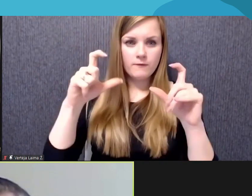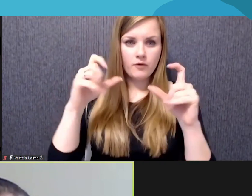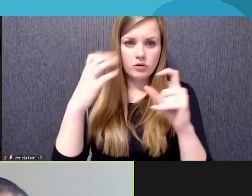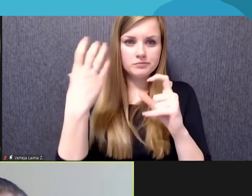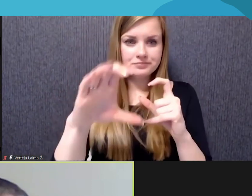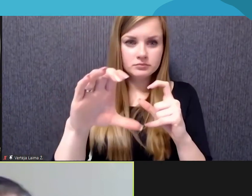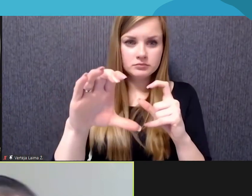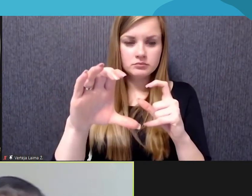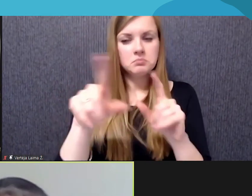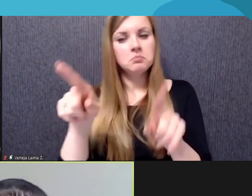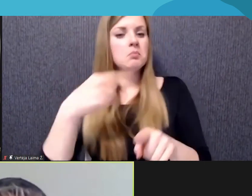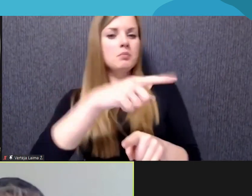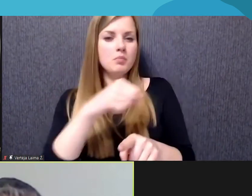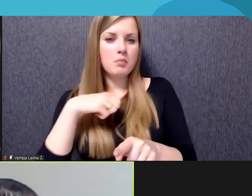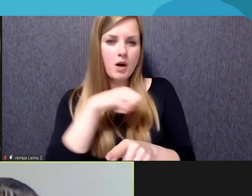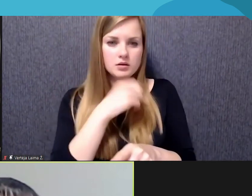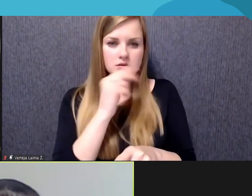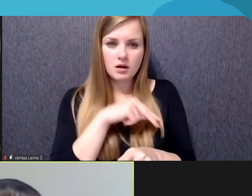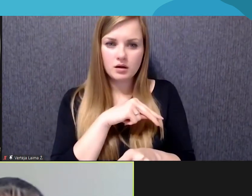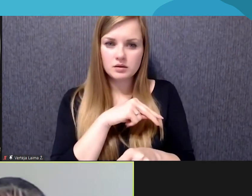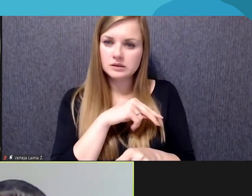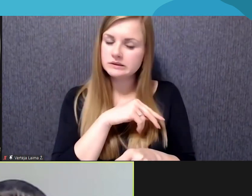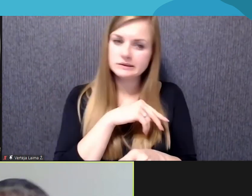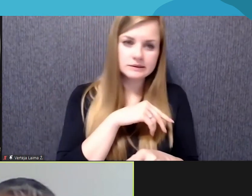Basically, the victims were victimized.